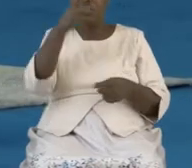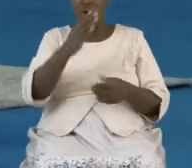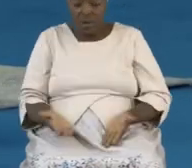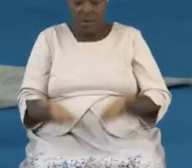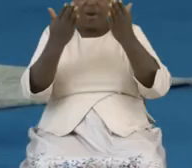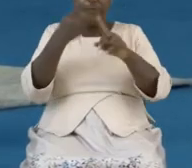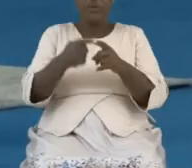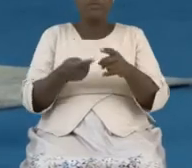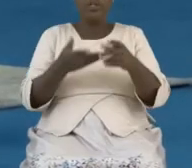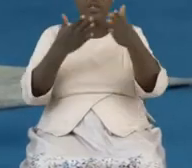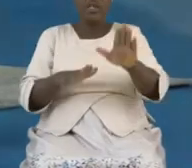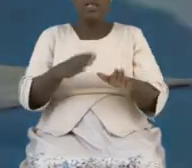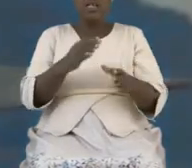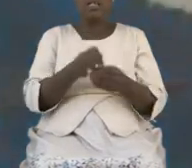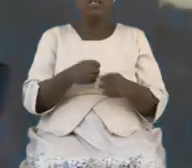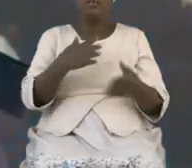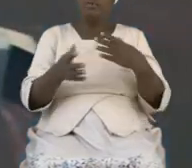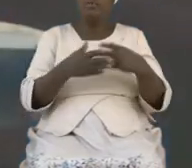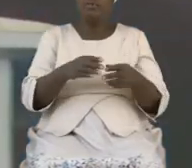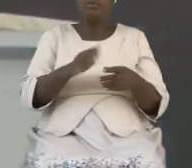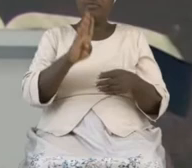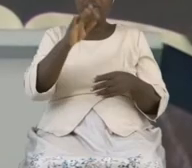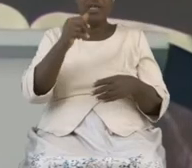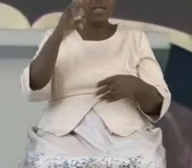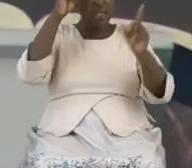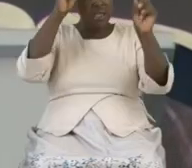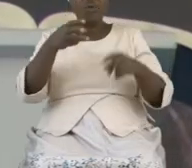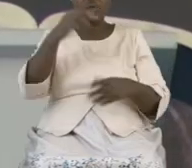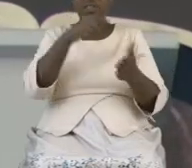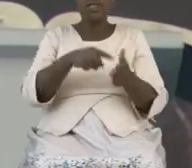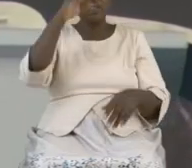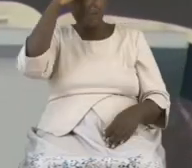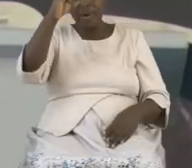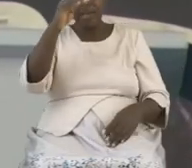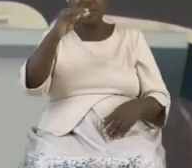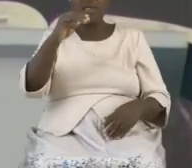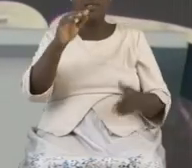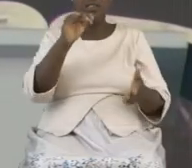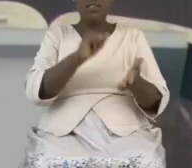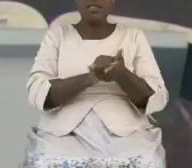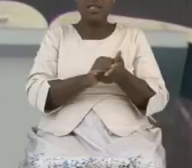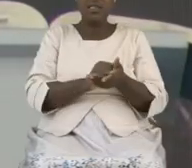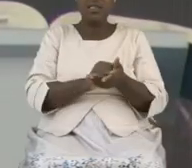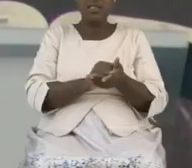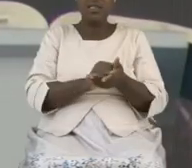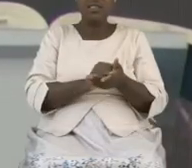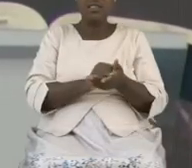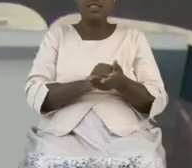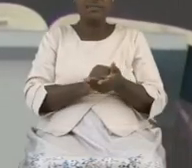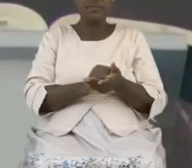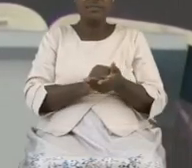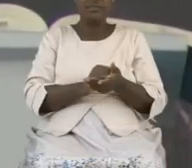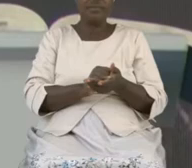by him does this man, the healed man, the man that had